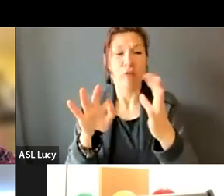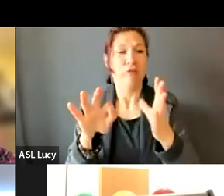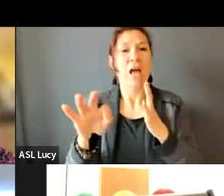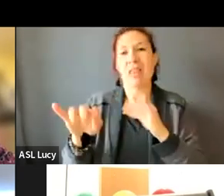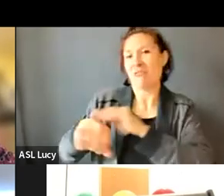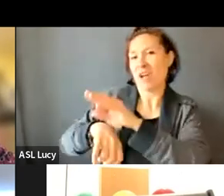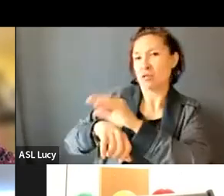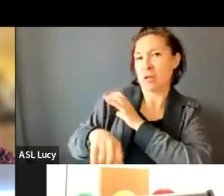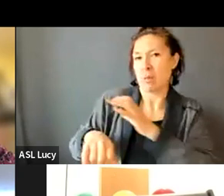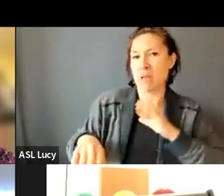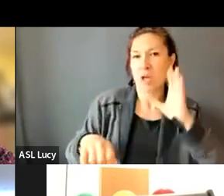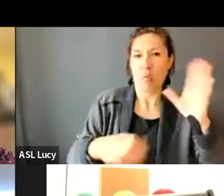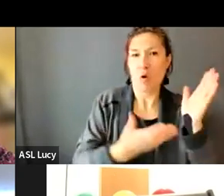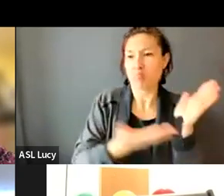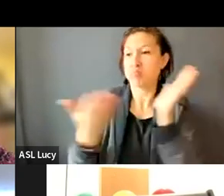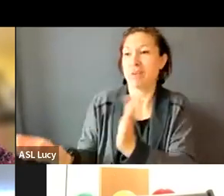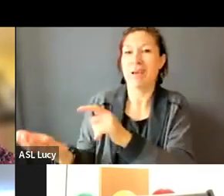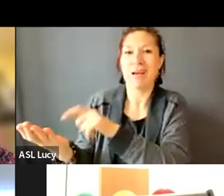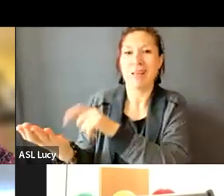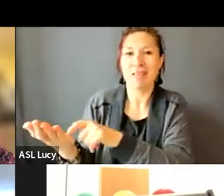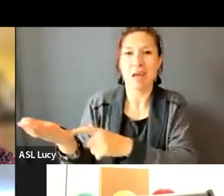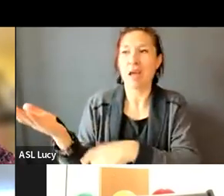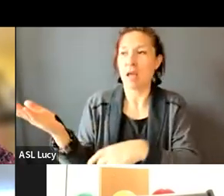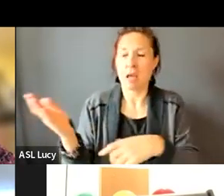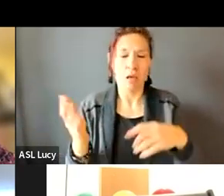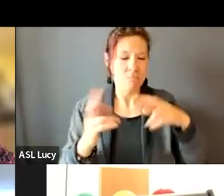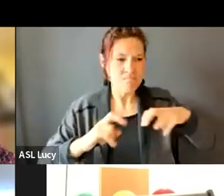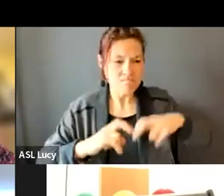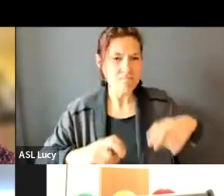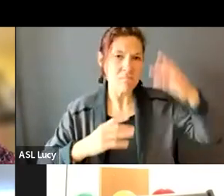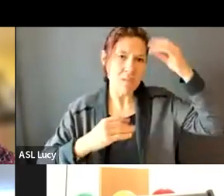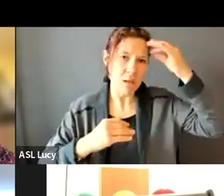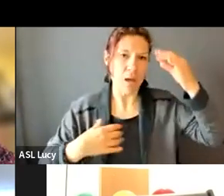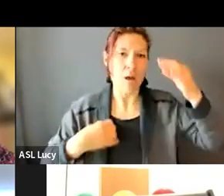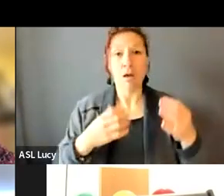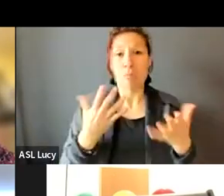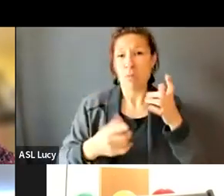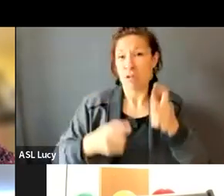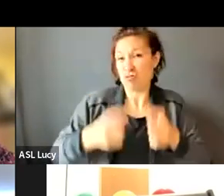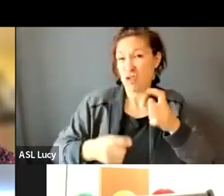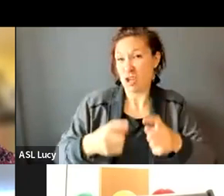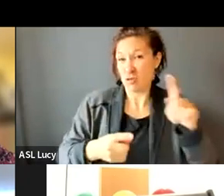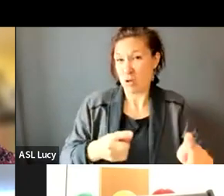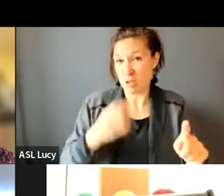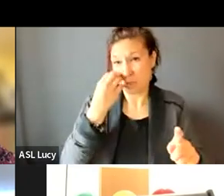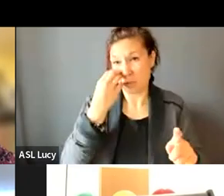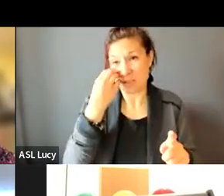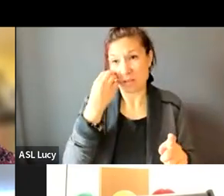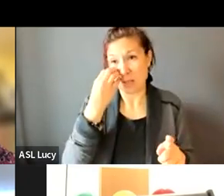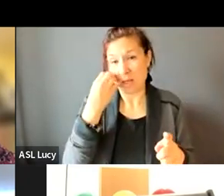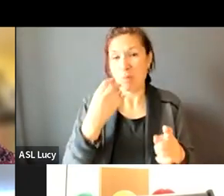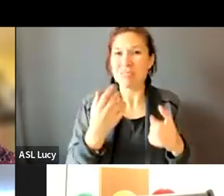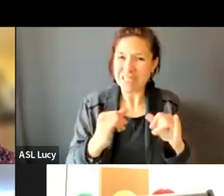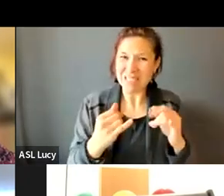them um so that we can figure out um what and how we might be able to word the questions differently um and yet still get